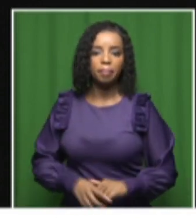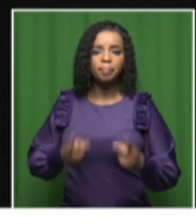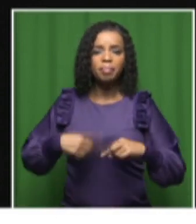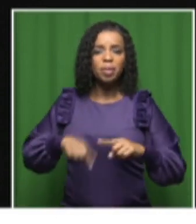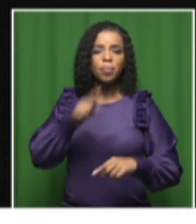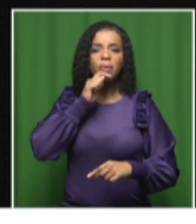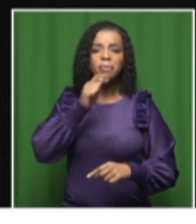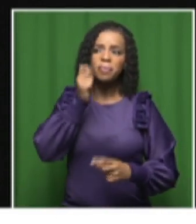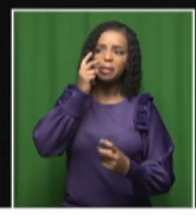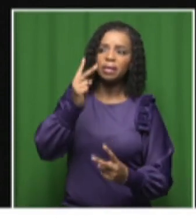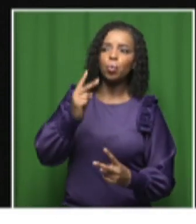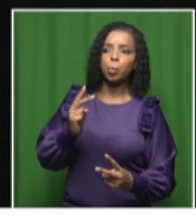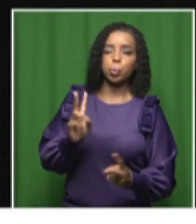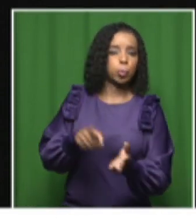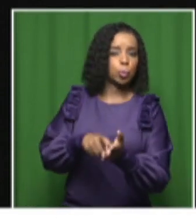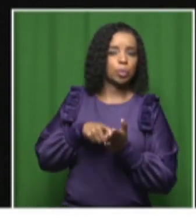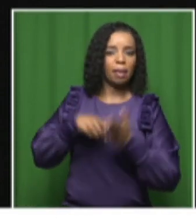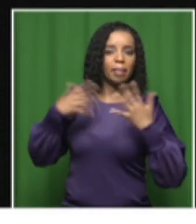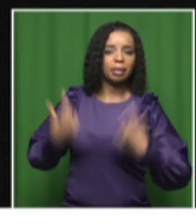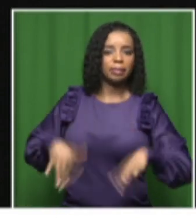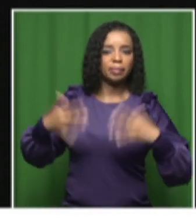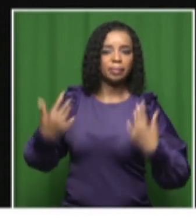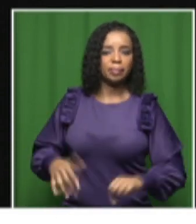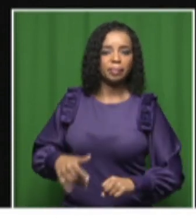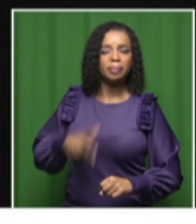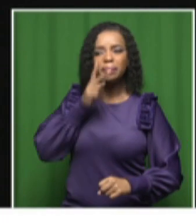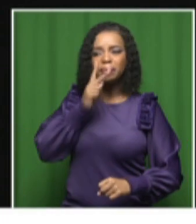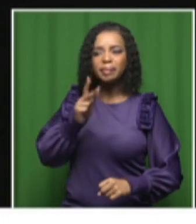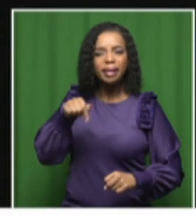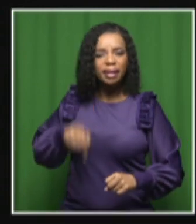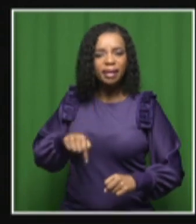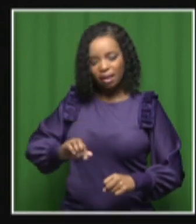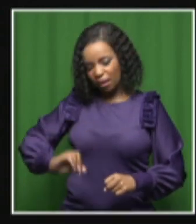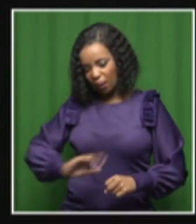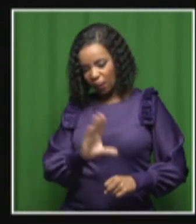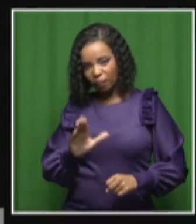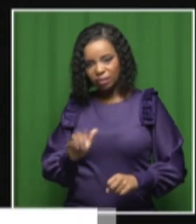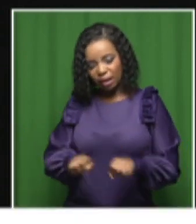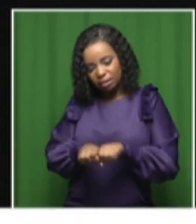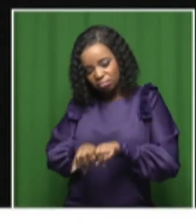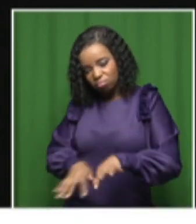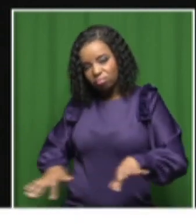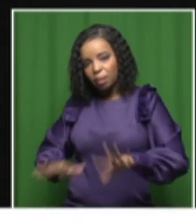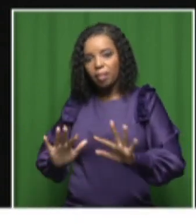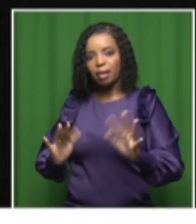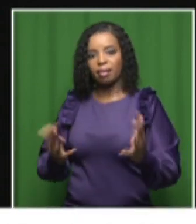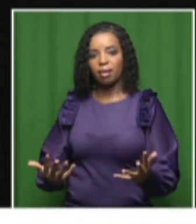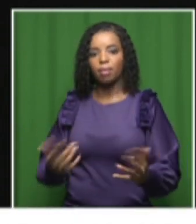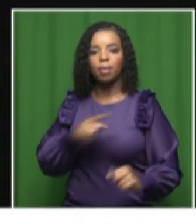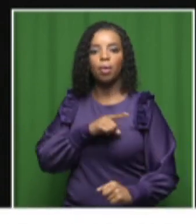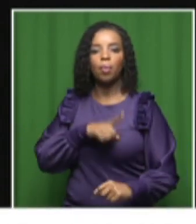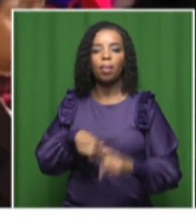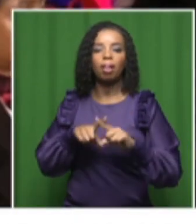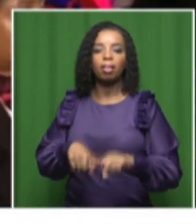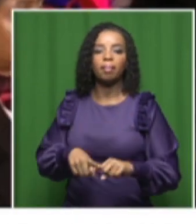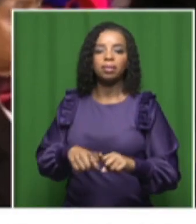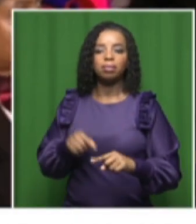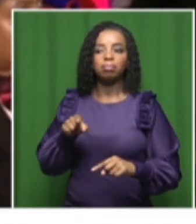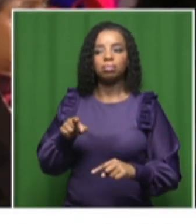looking at how to expand into the continent. And it brought up exposure as far as networks within the continent as